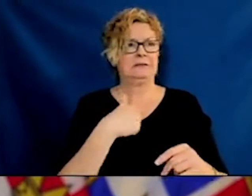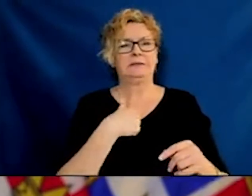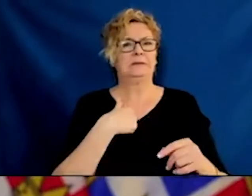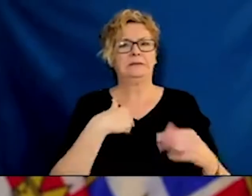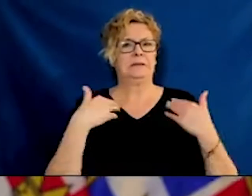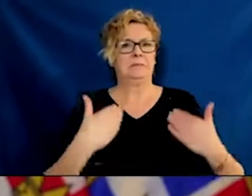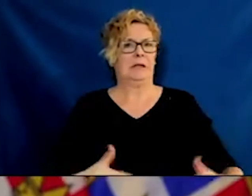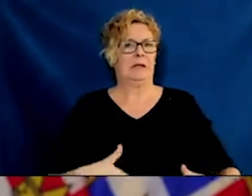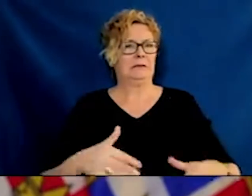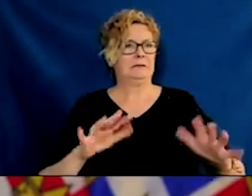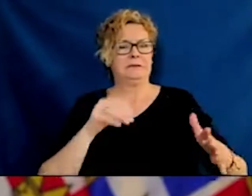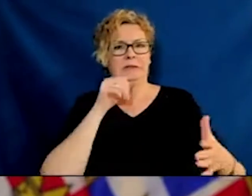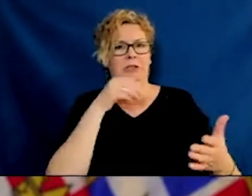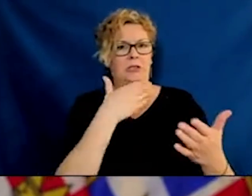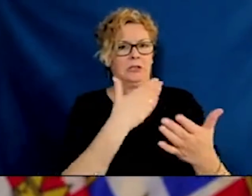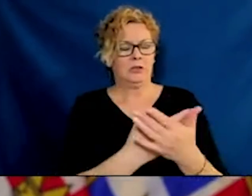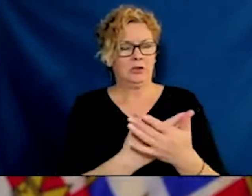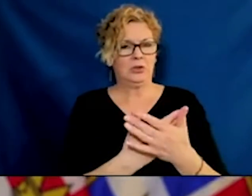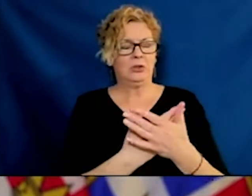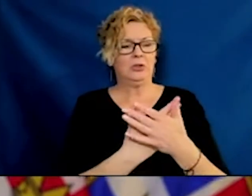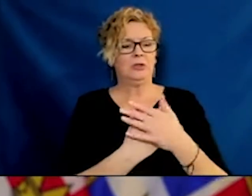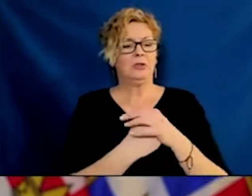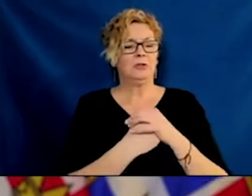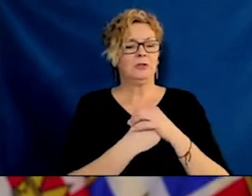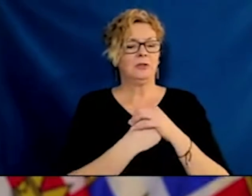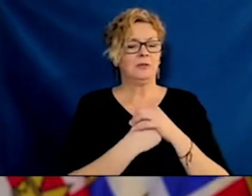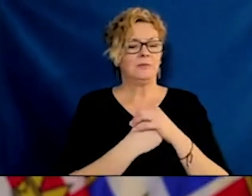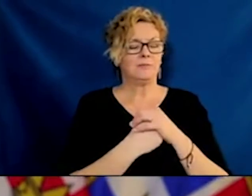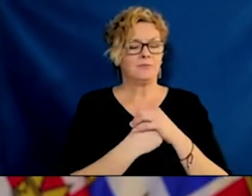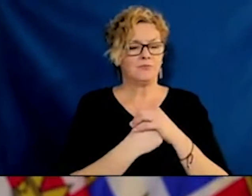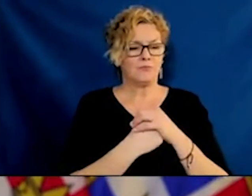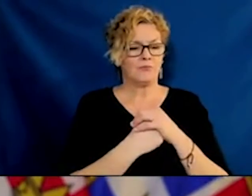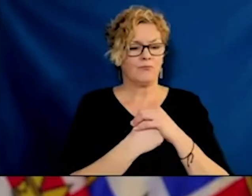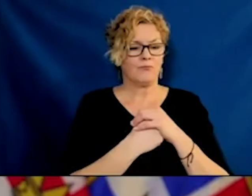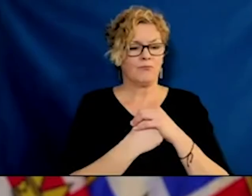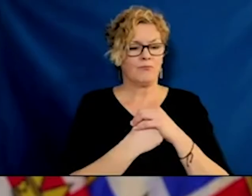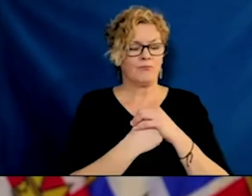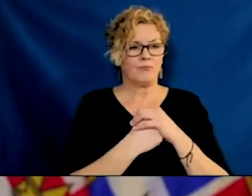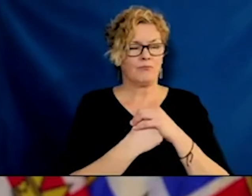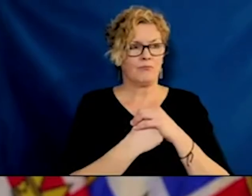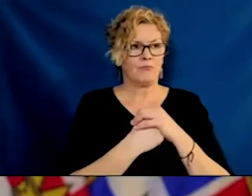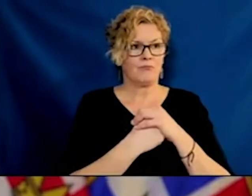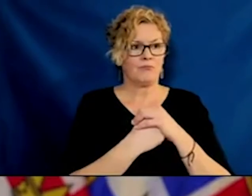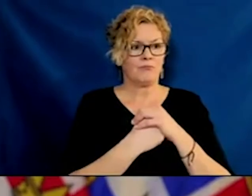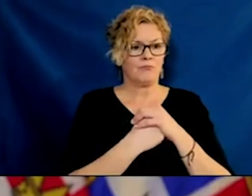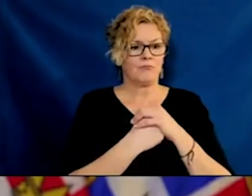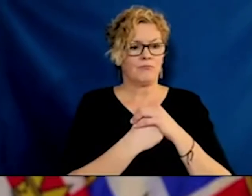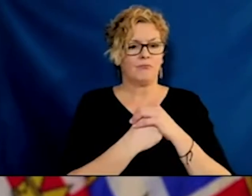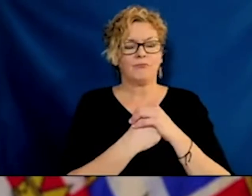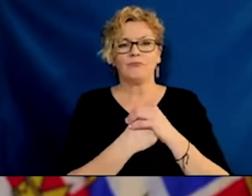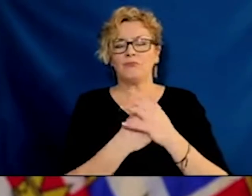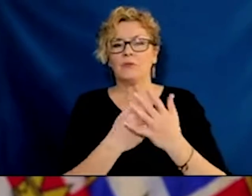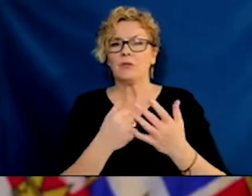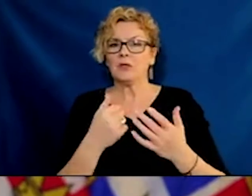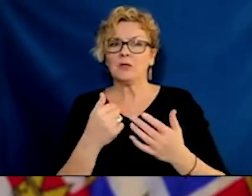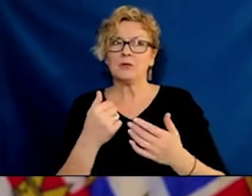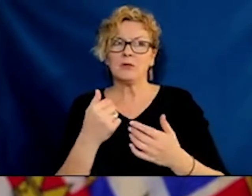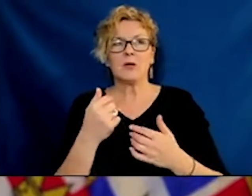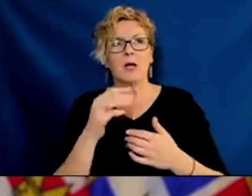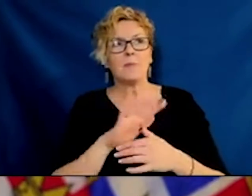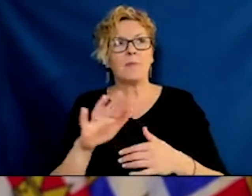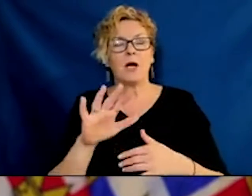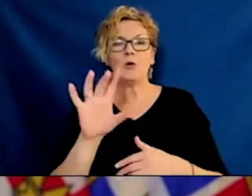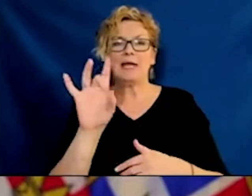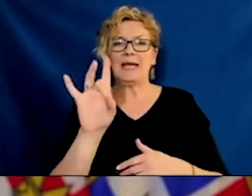anaphylaxis, or serious reaction to the vaccine. That's about 8 per 100,000. That is slightly more than we